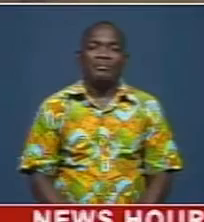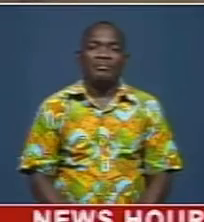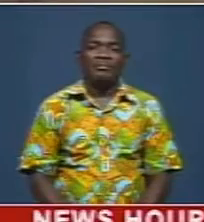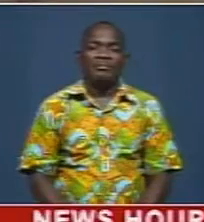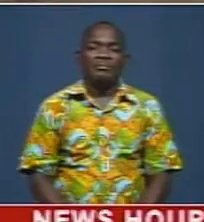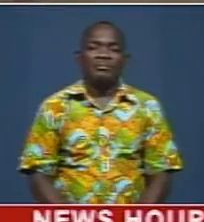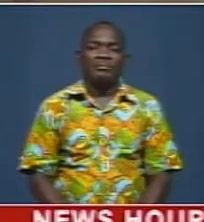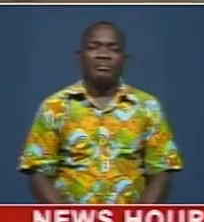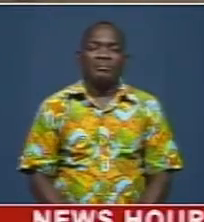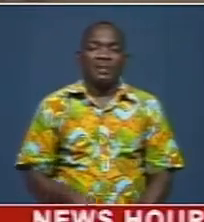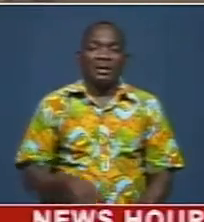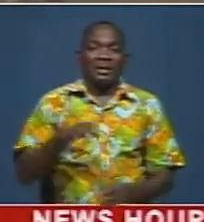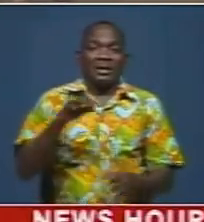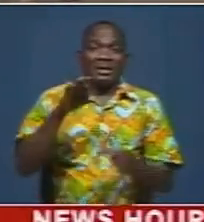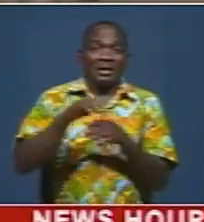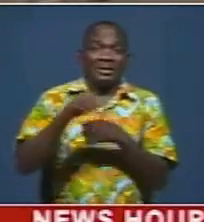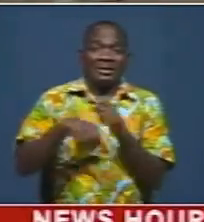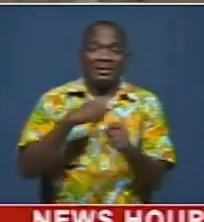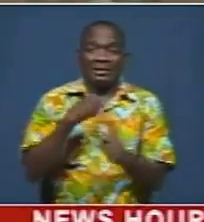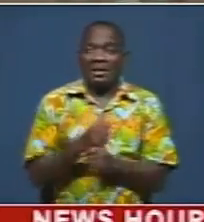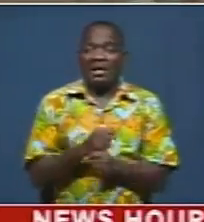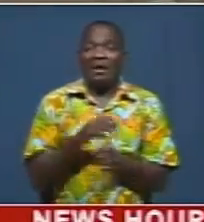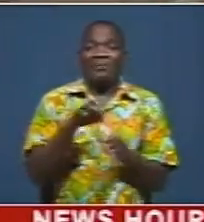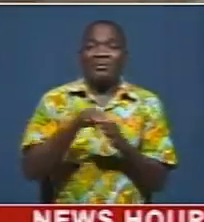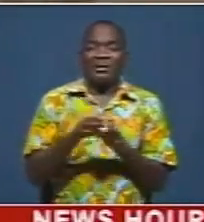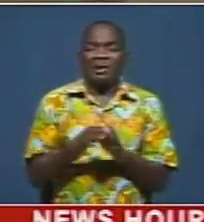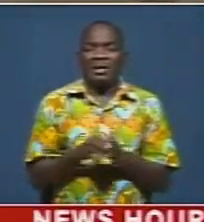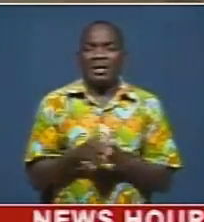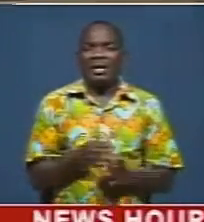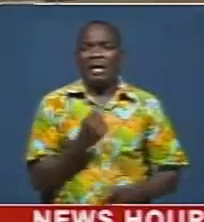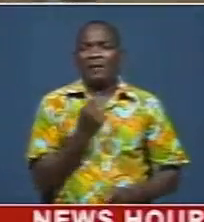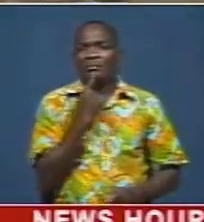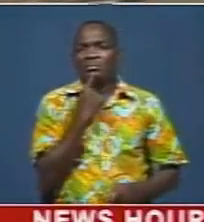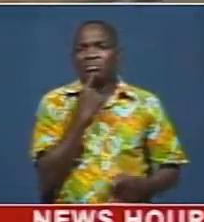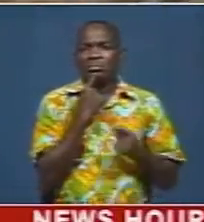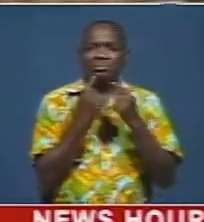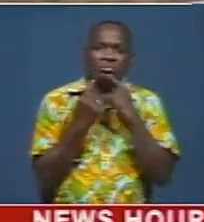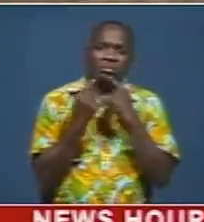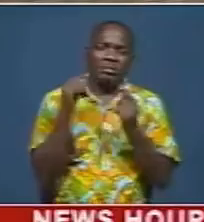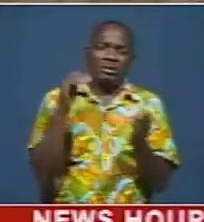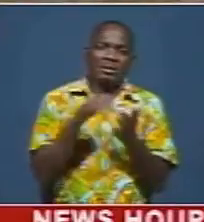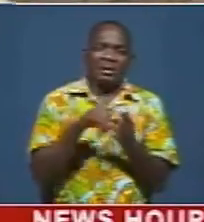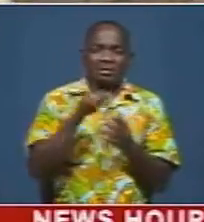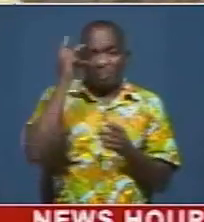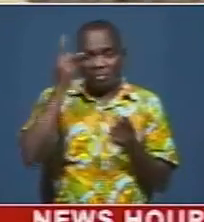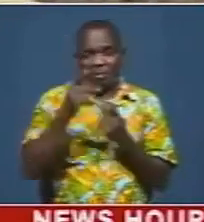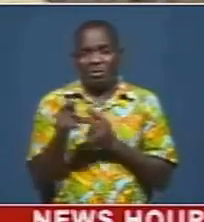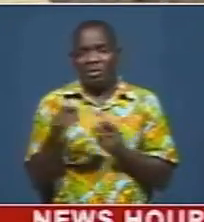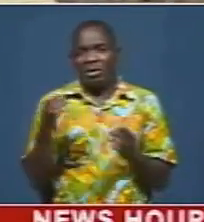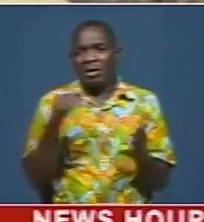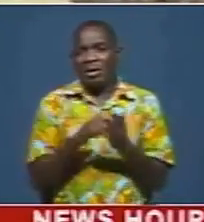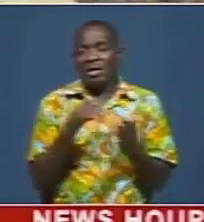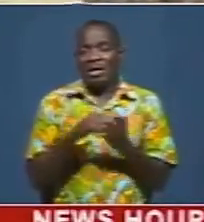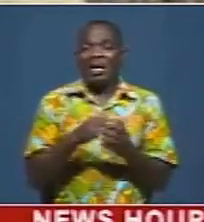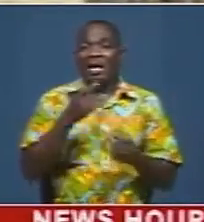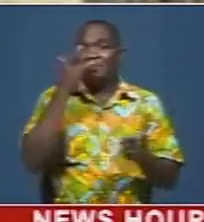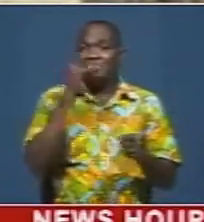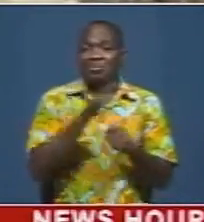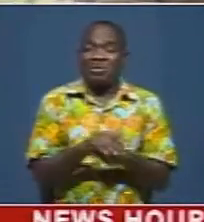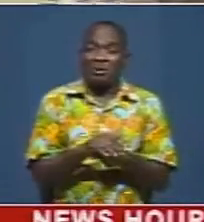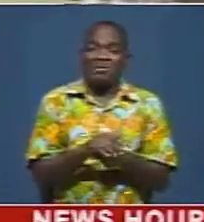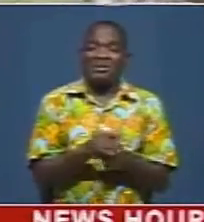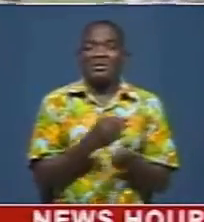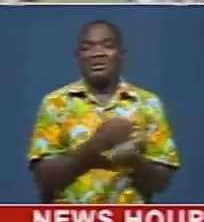In every election year, some voters express disappointment in politicians, accusing them of reneging on promises made to